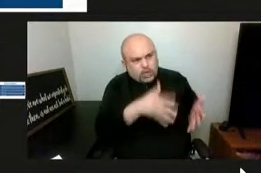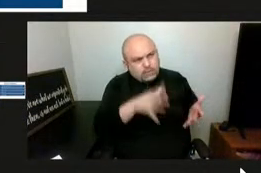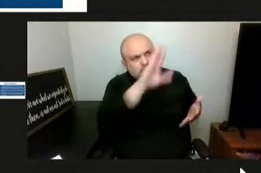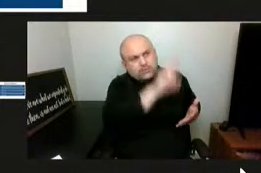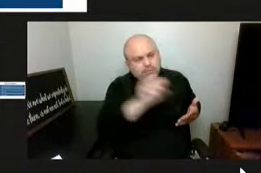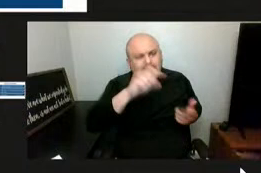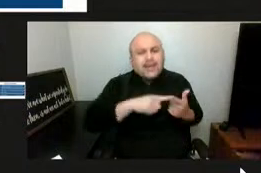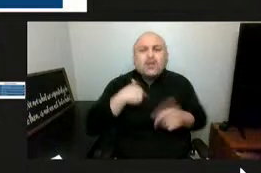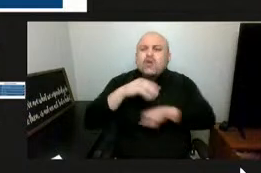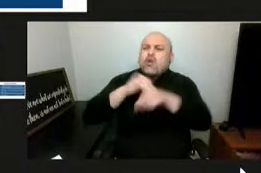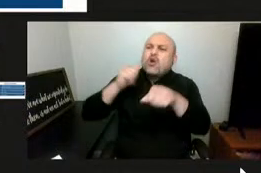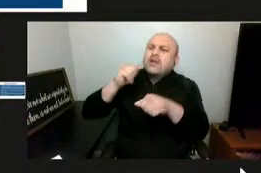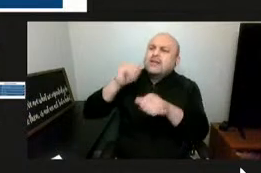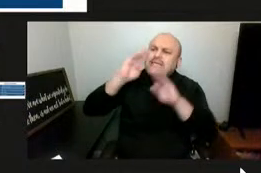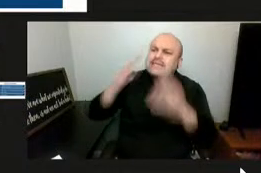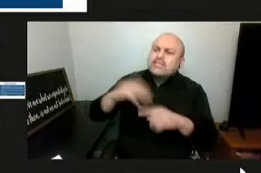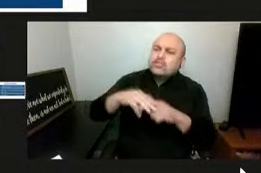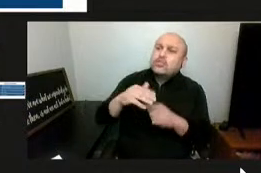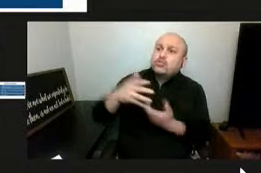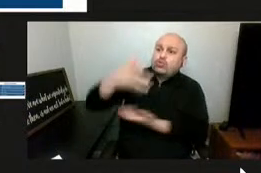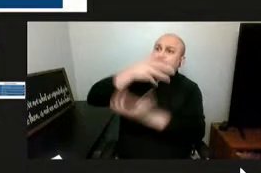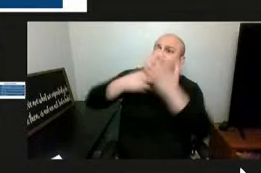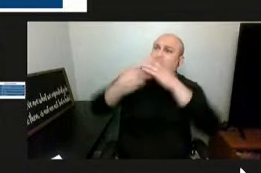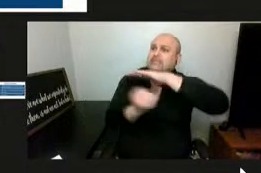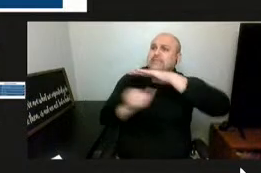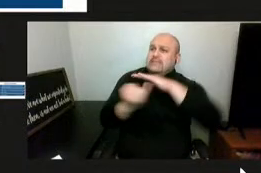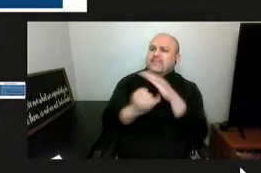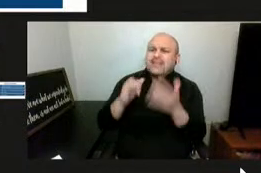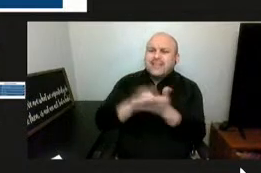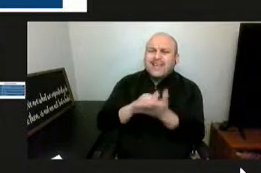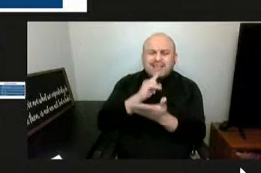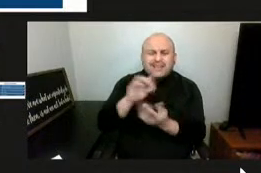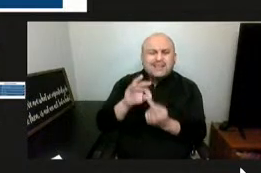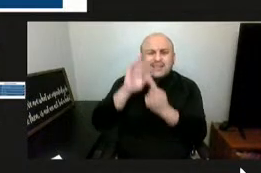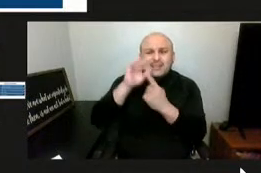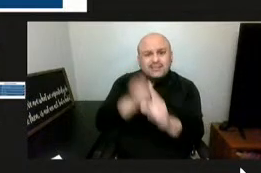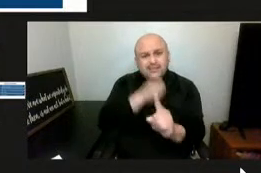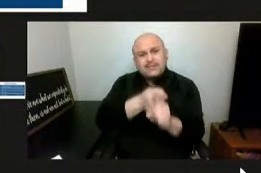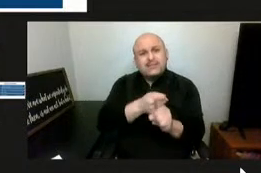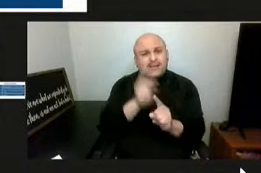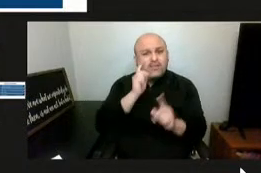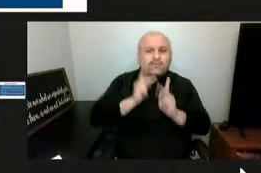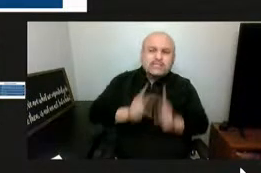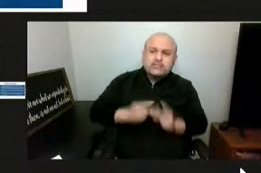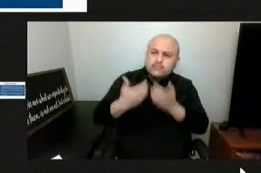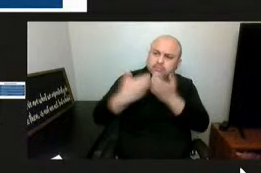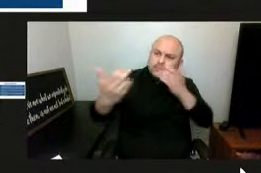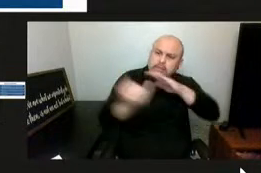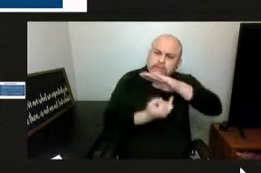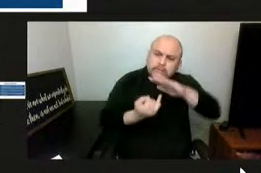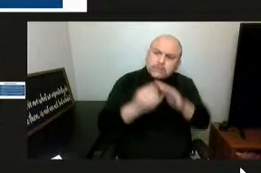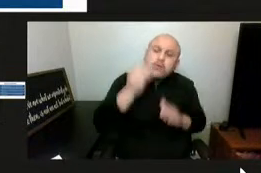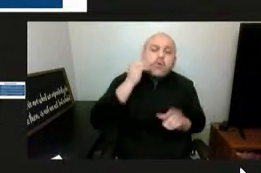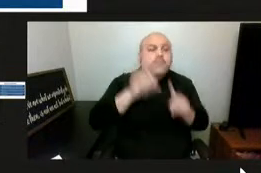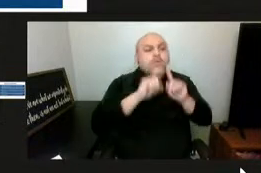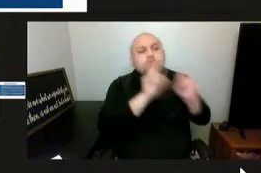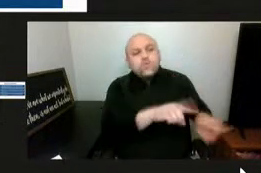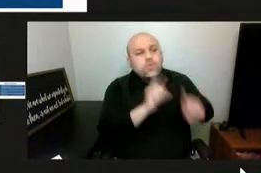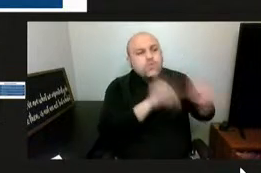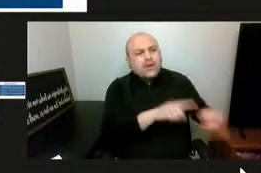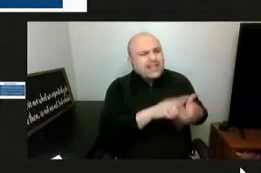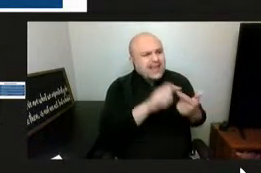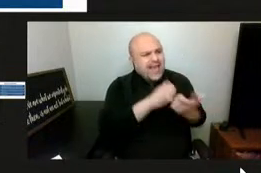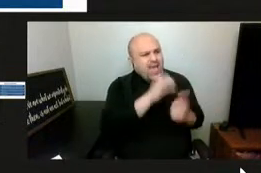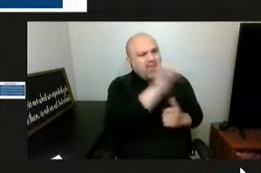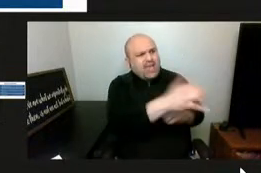issue of social isolation, particularly as a result of the impact of physical distancing and stay-at-home orders, and how it has increased the presence of